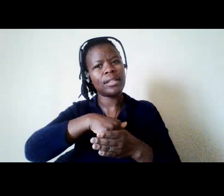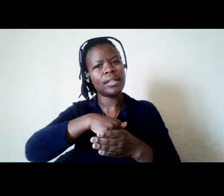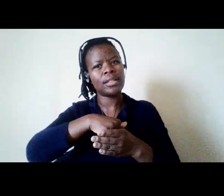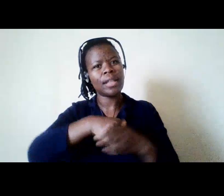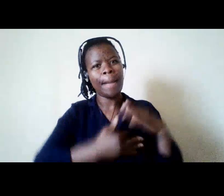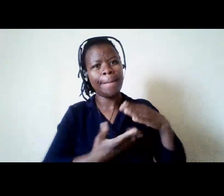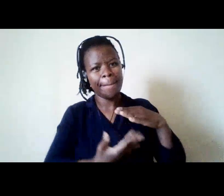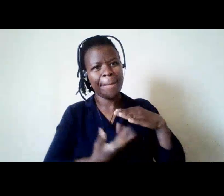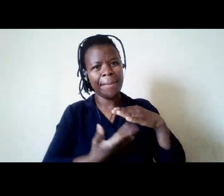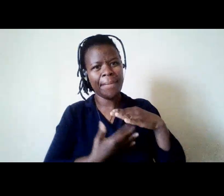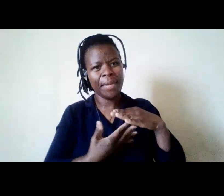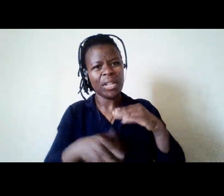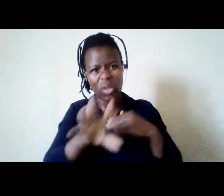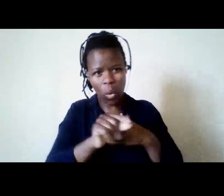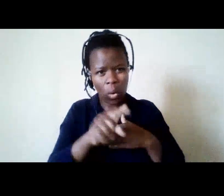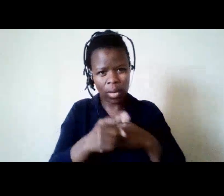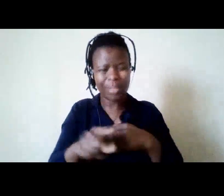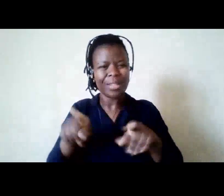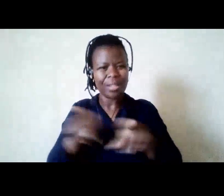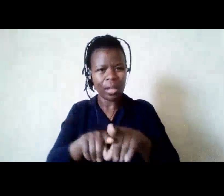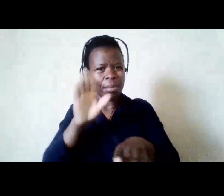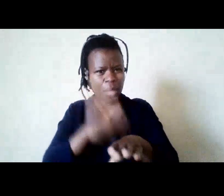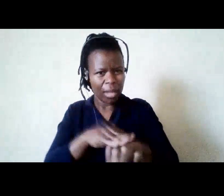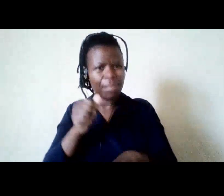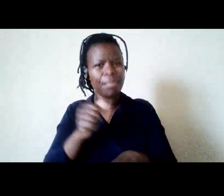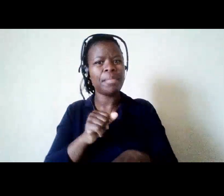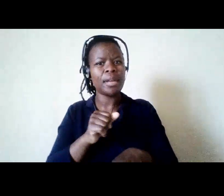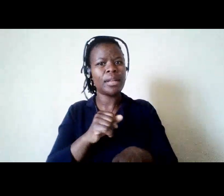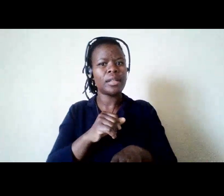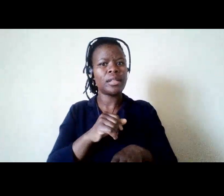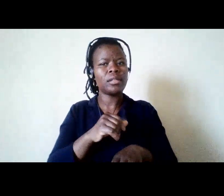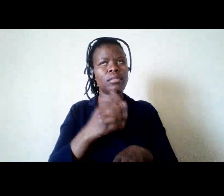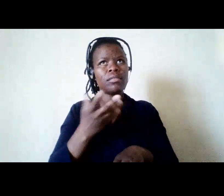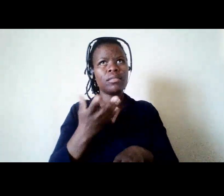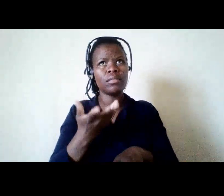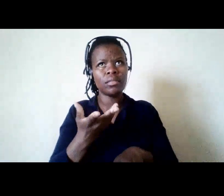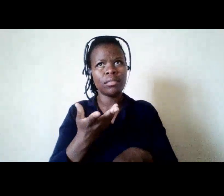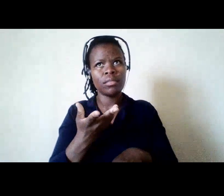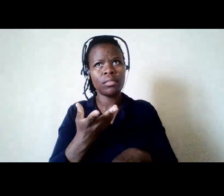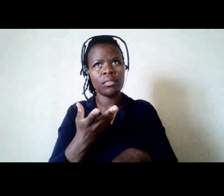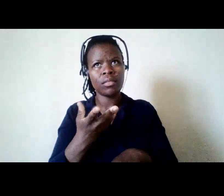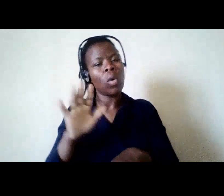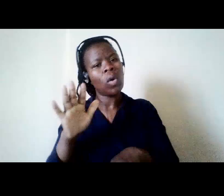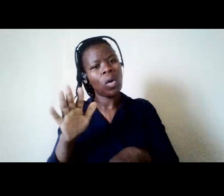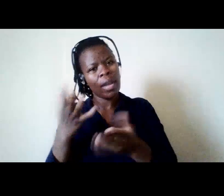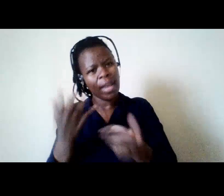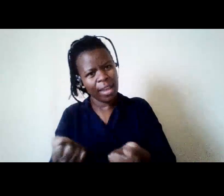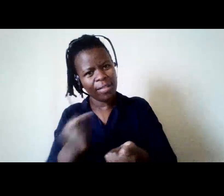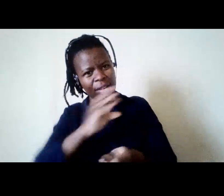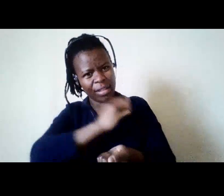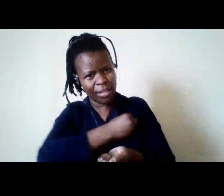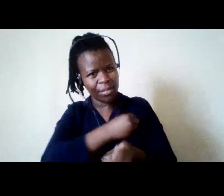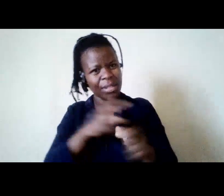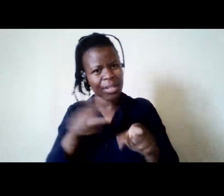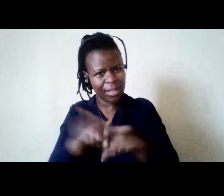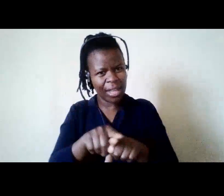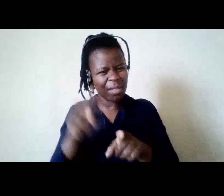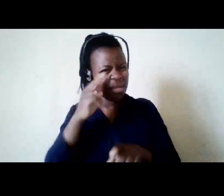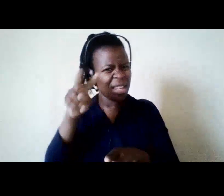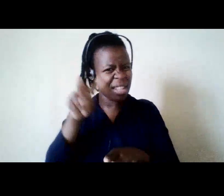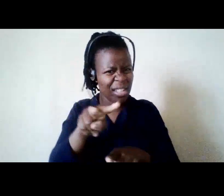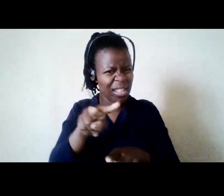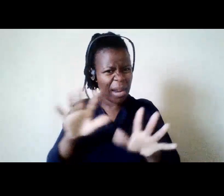things, what the impact of it, and you can, of having a disability and what that looks like out in the